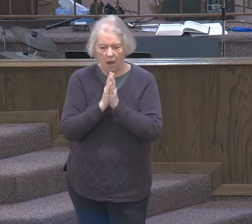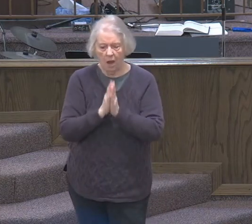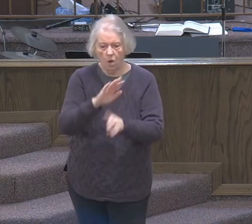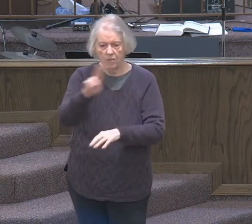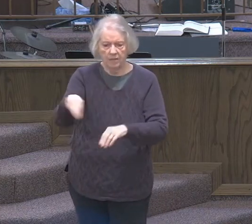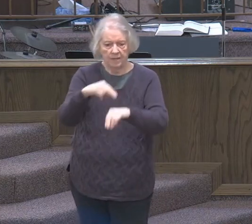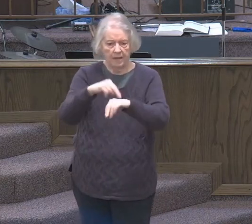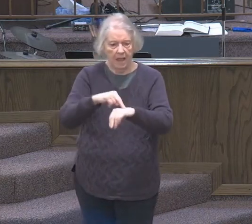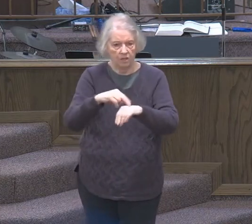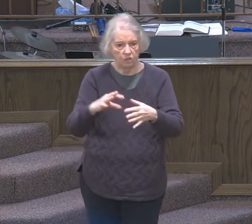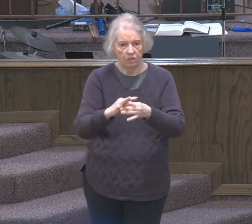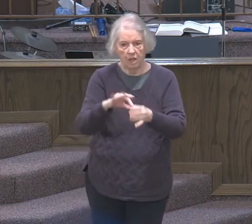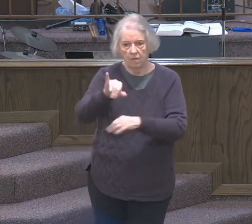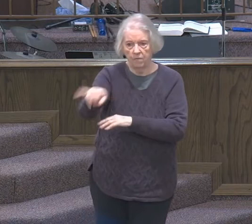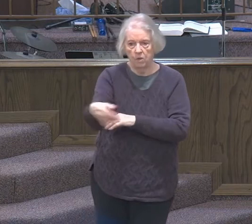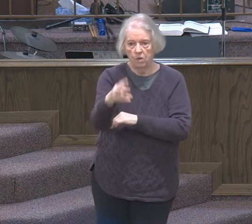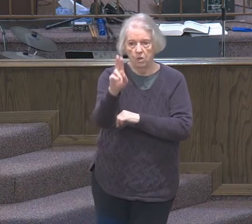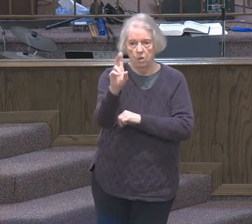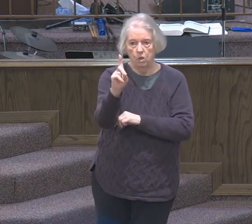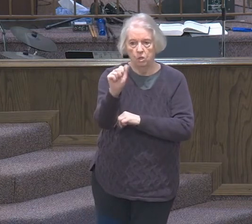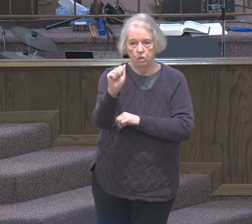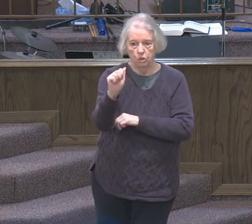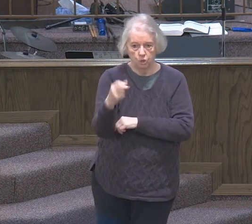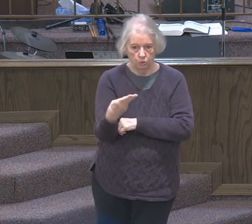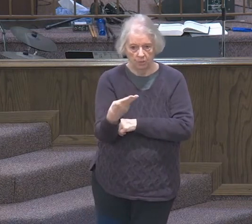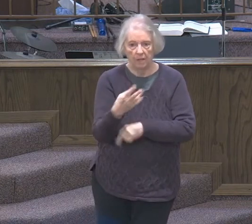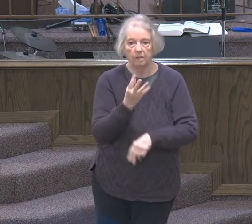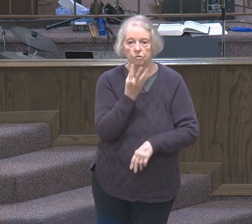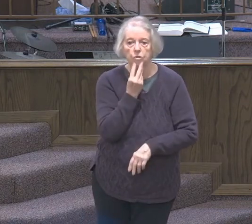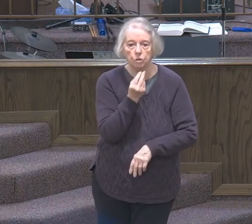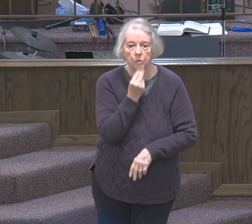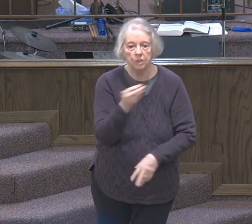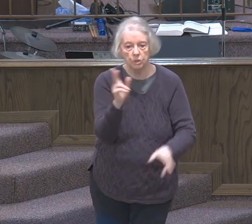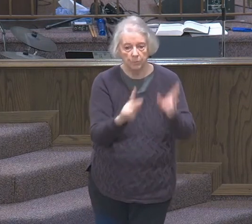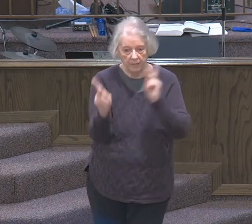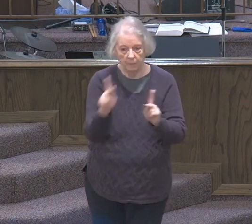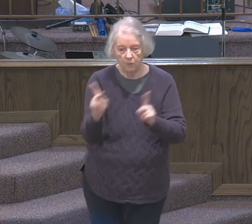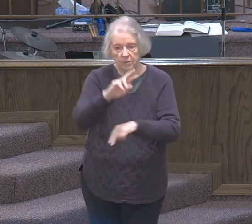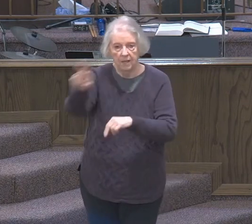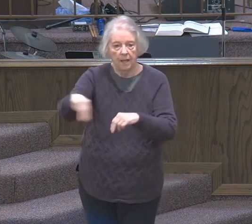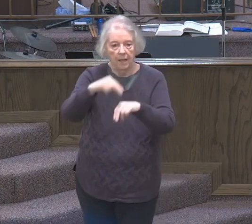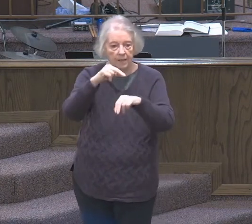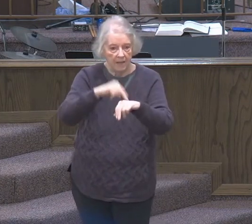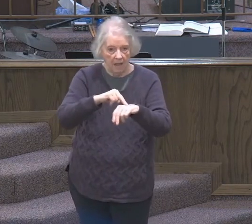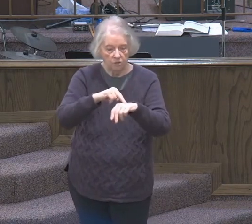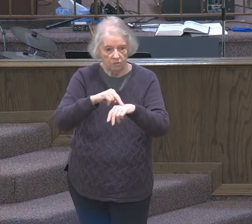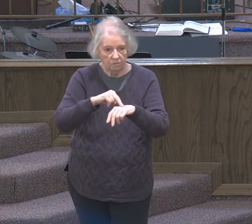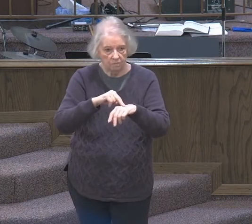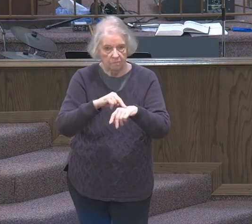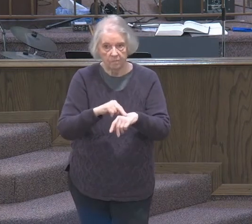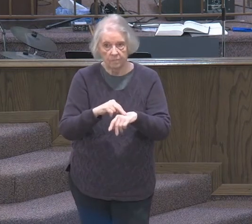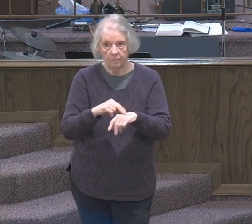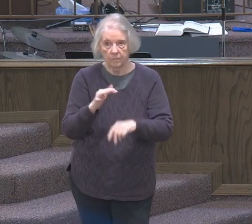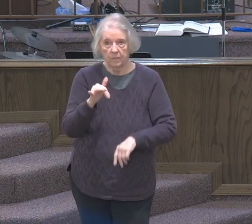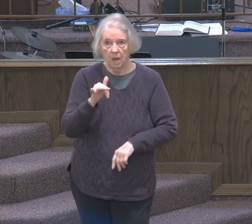the result of that. But as they began to worship. And so I want us to explore the